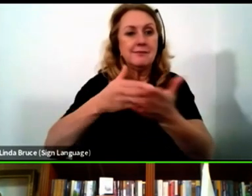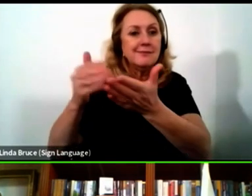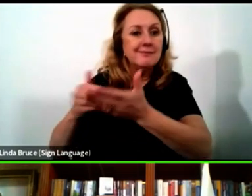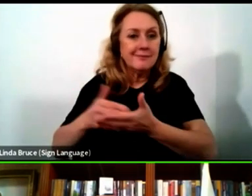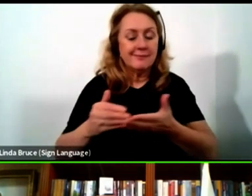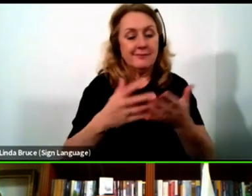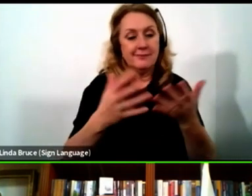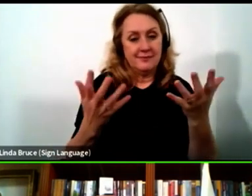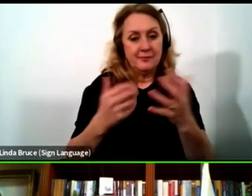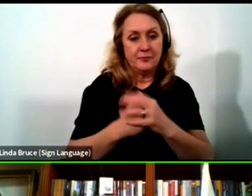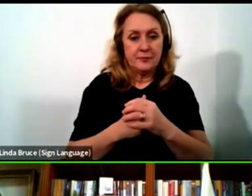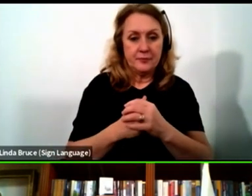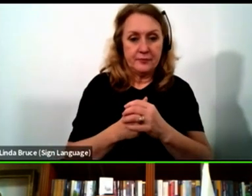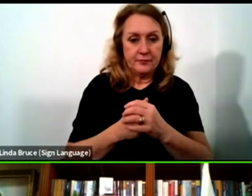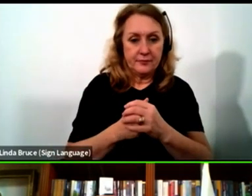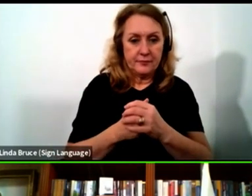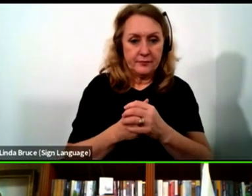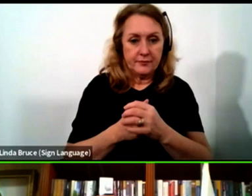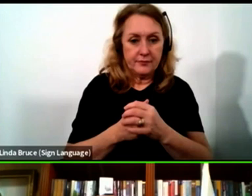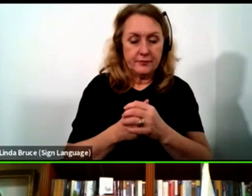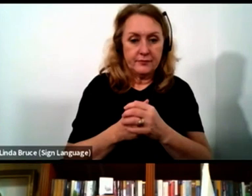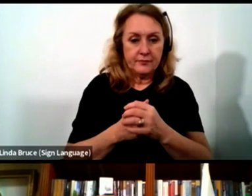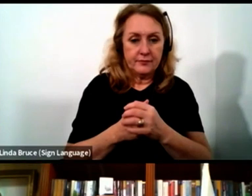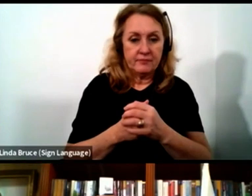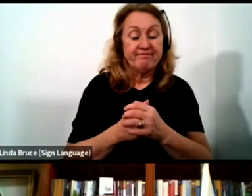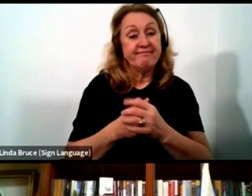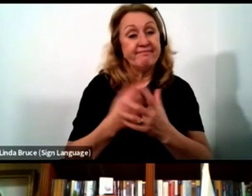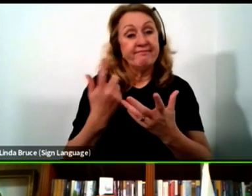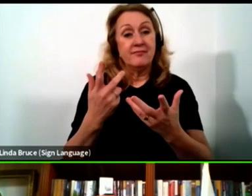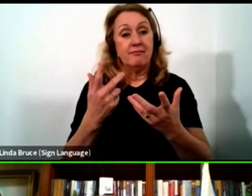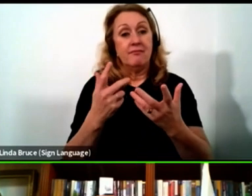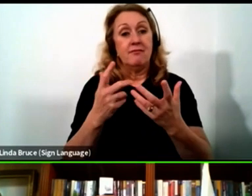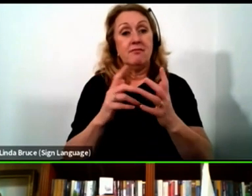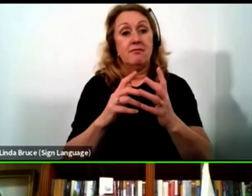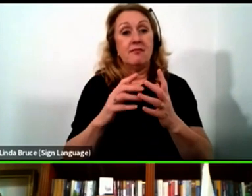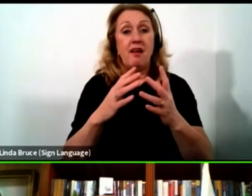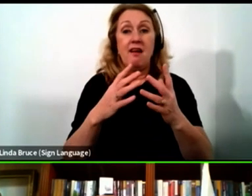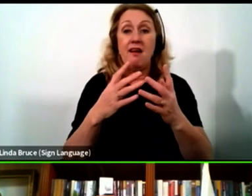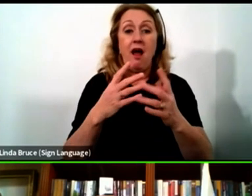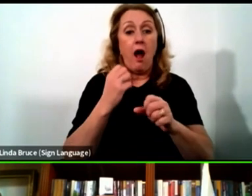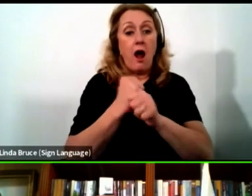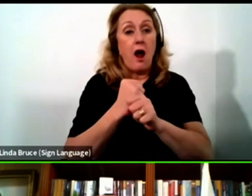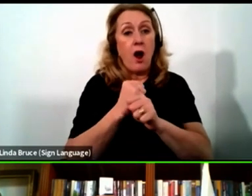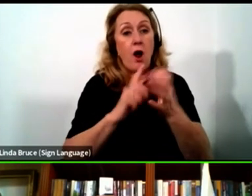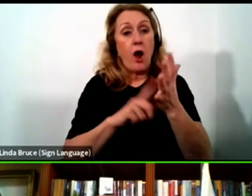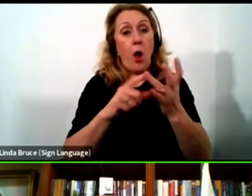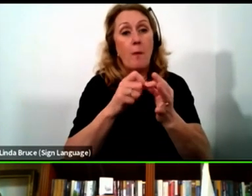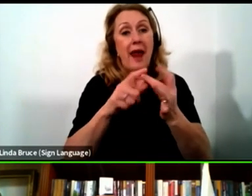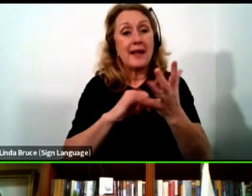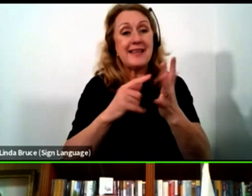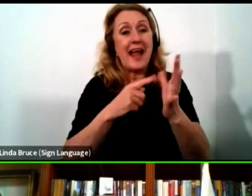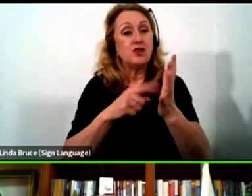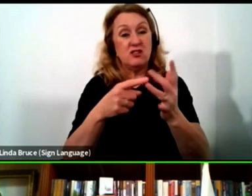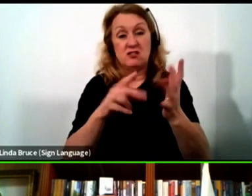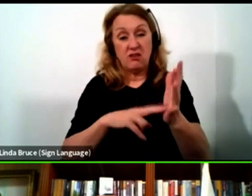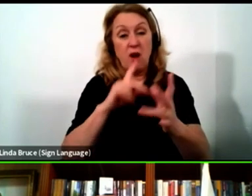There's no doubt, as Prof has said, that globalization is there to stay. There are so many good things, no matter what we want. It has